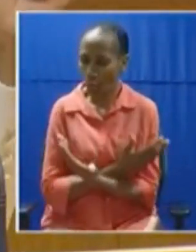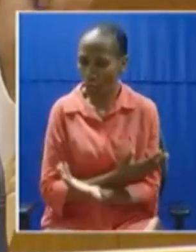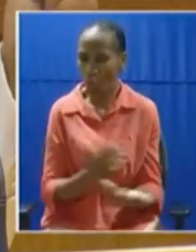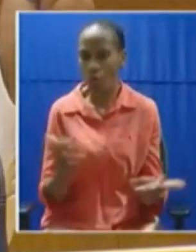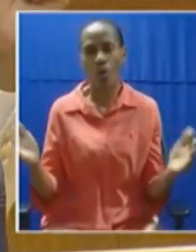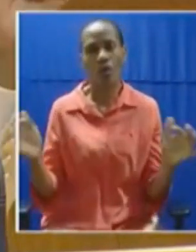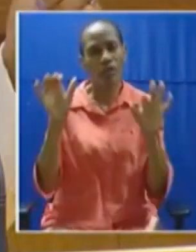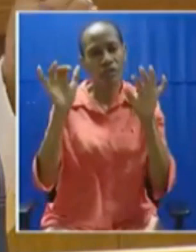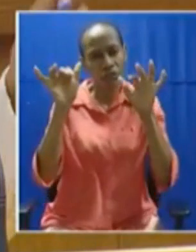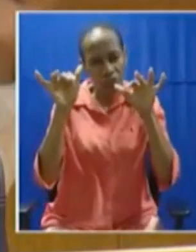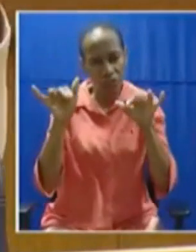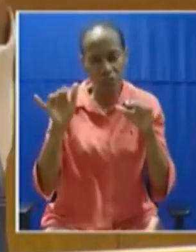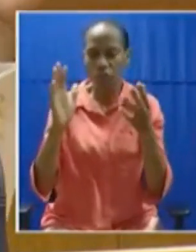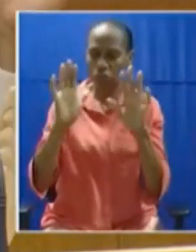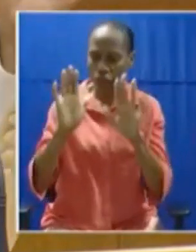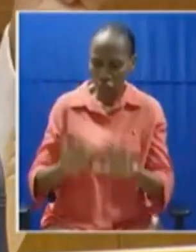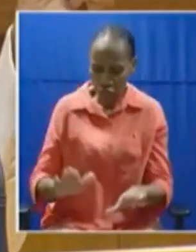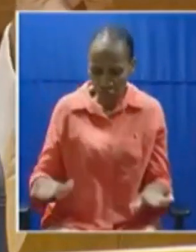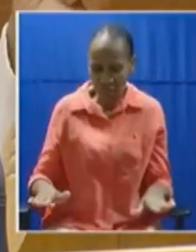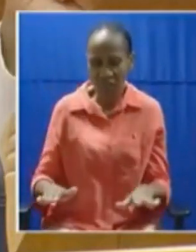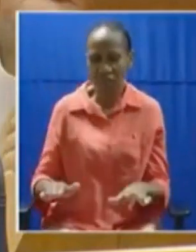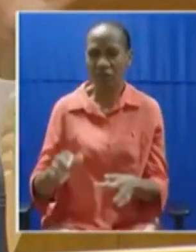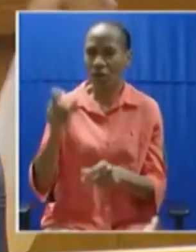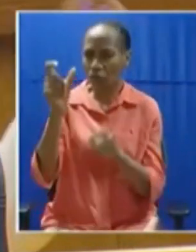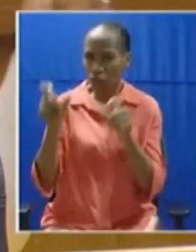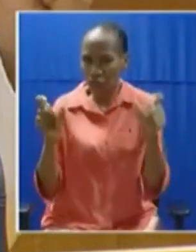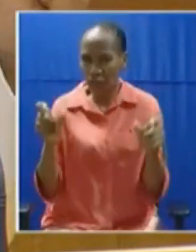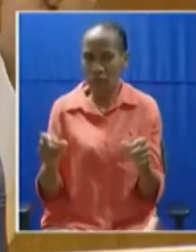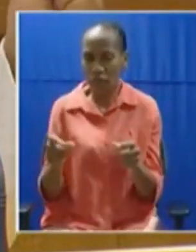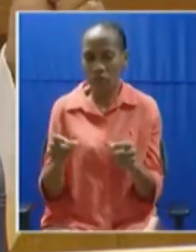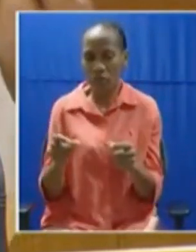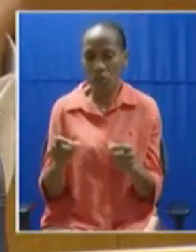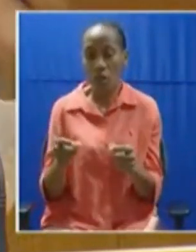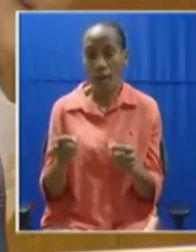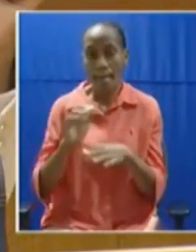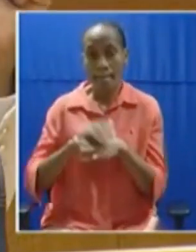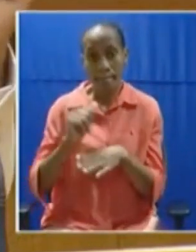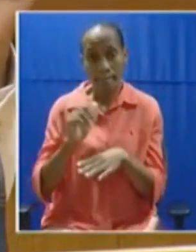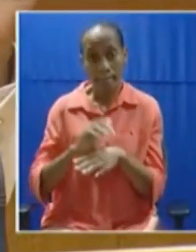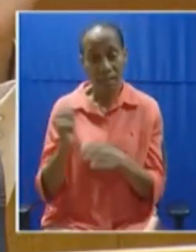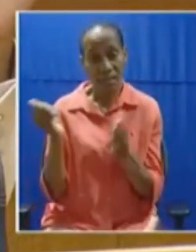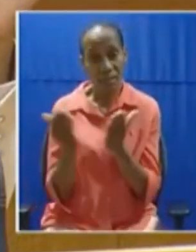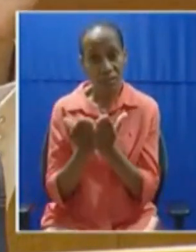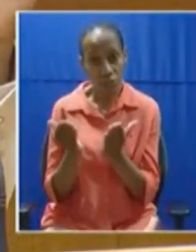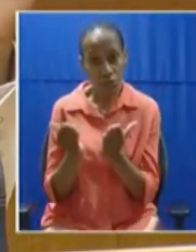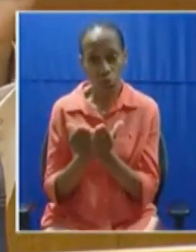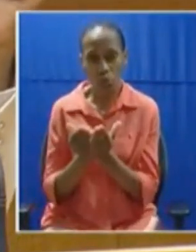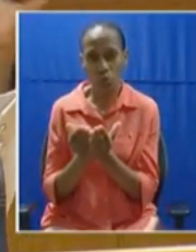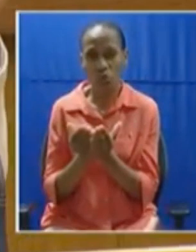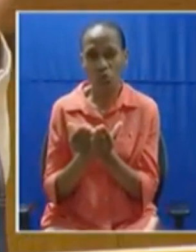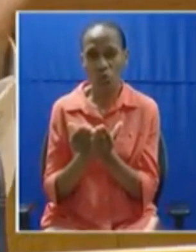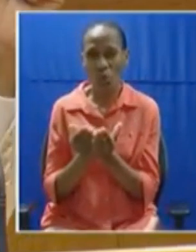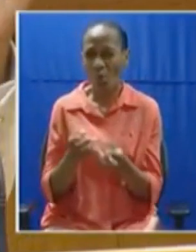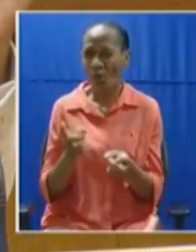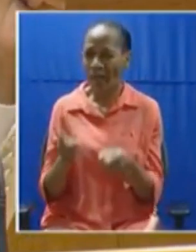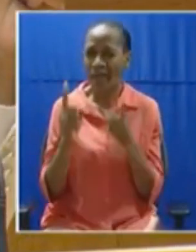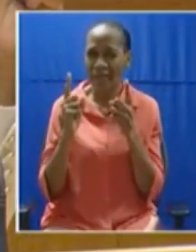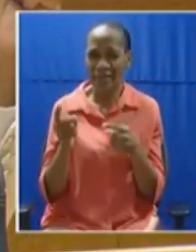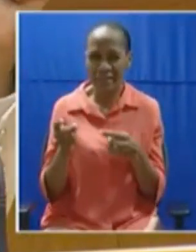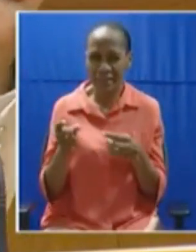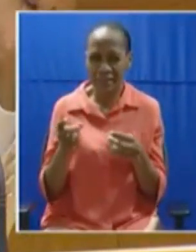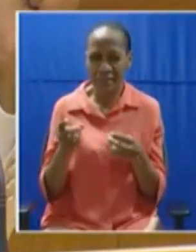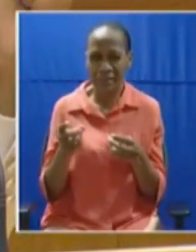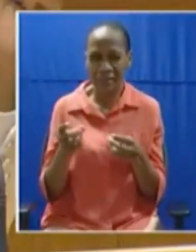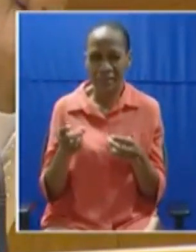and student learning under a tree, mud school, or any dangerous conditions that expose